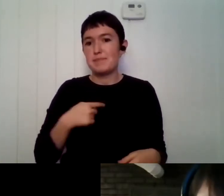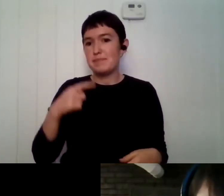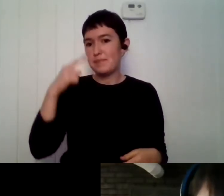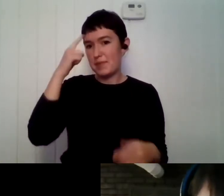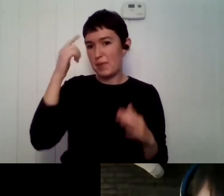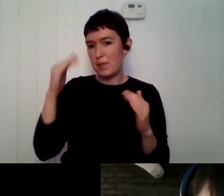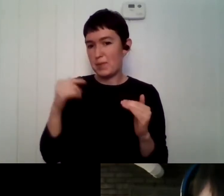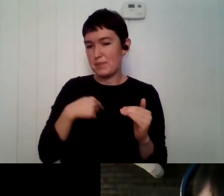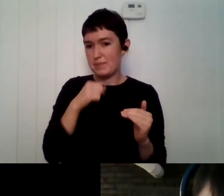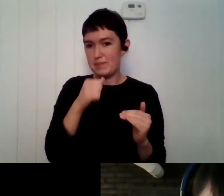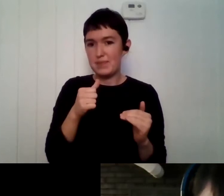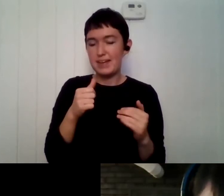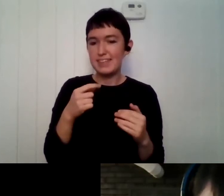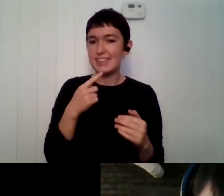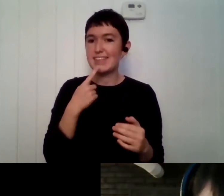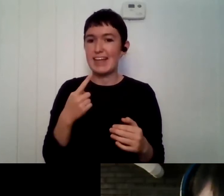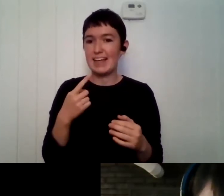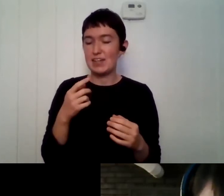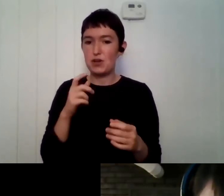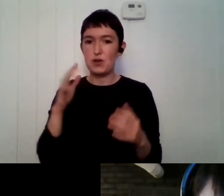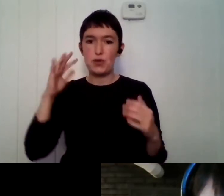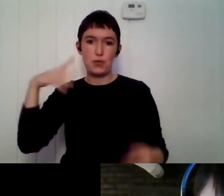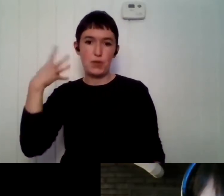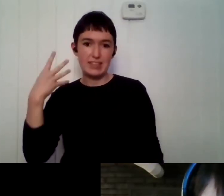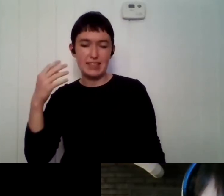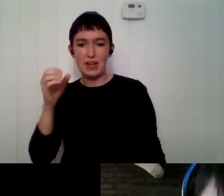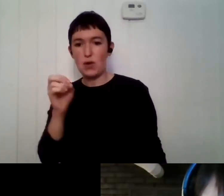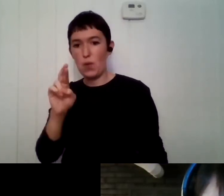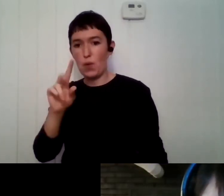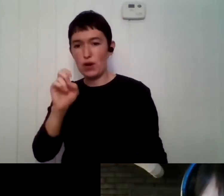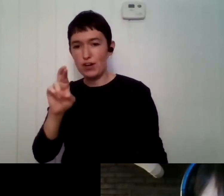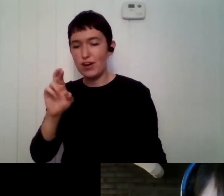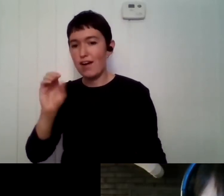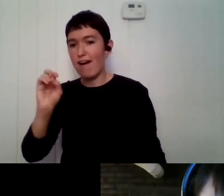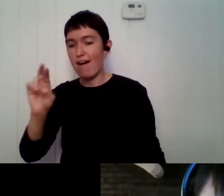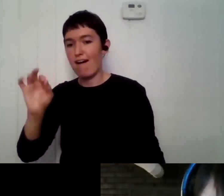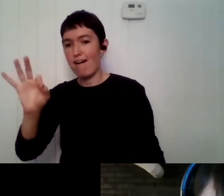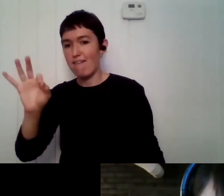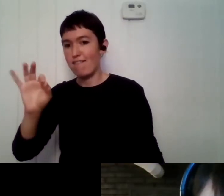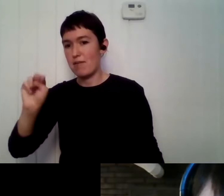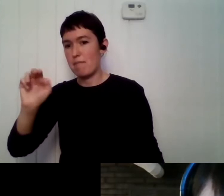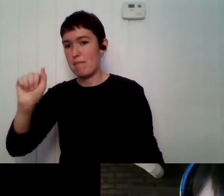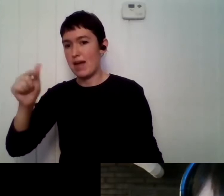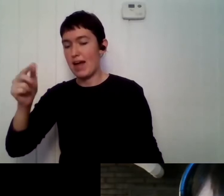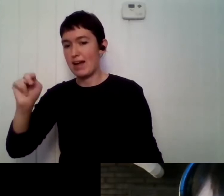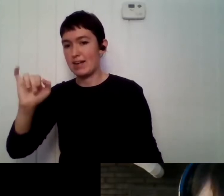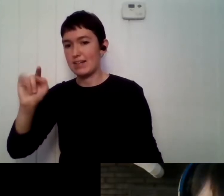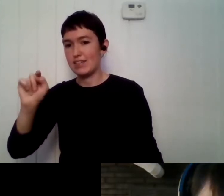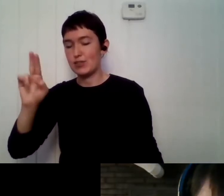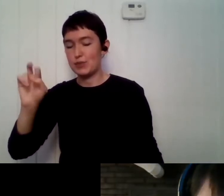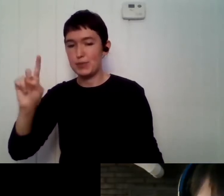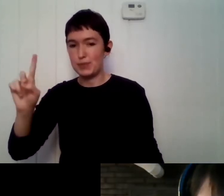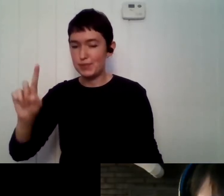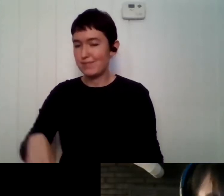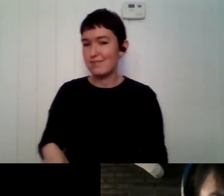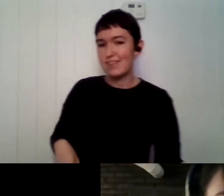yeah. Cool. So like, okay, that's cool. The next question is from Sam again. What types of animals are commonly